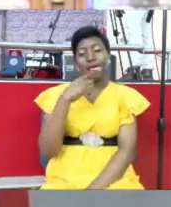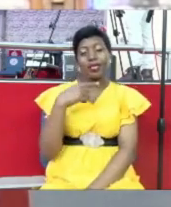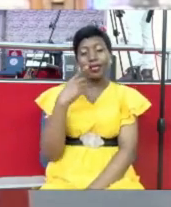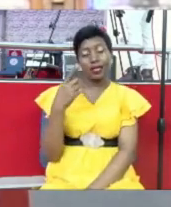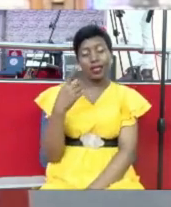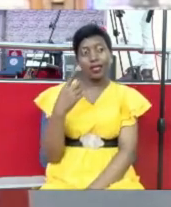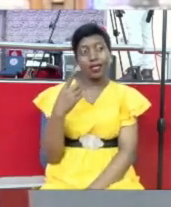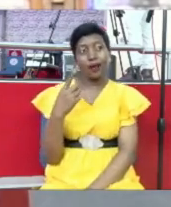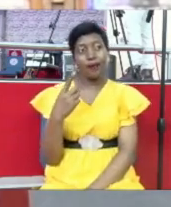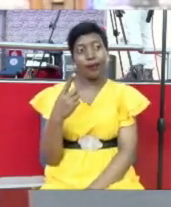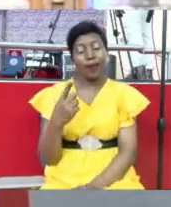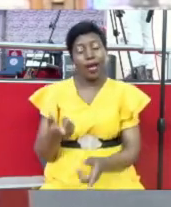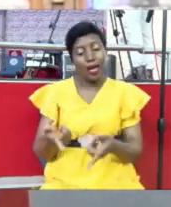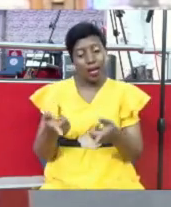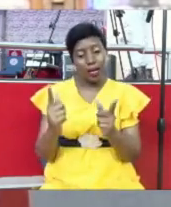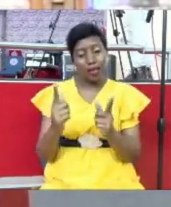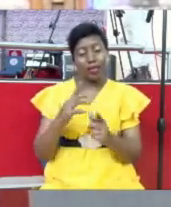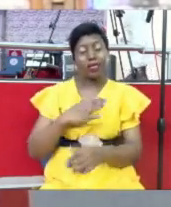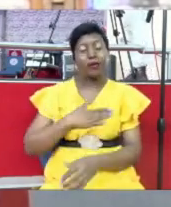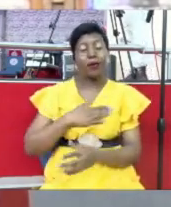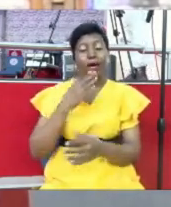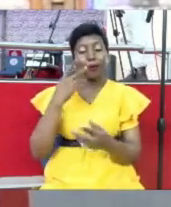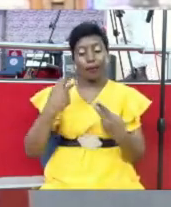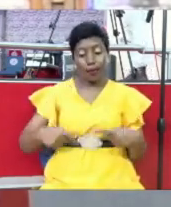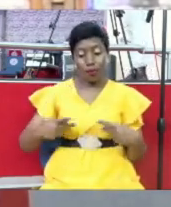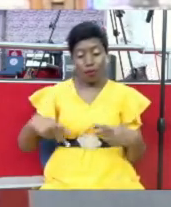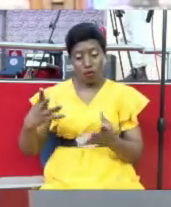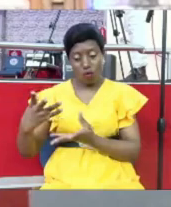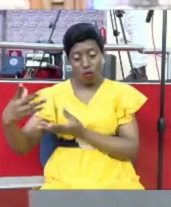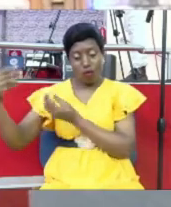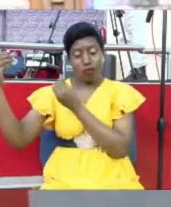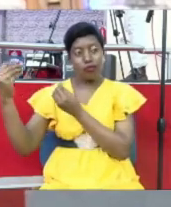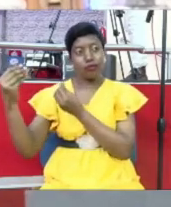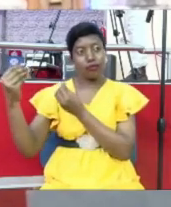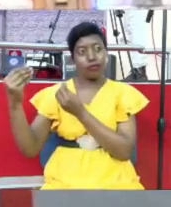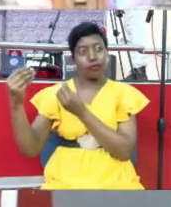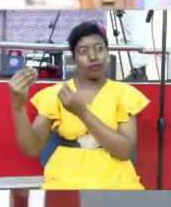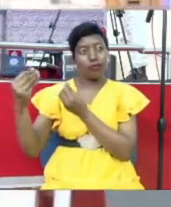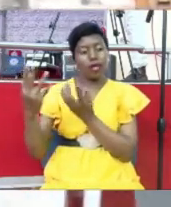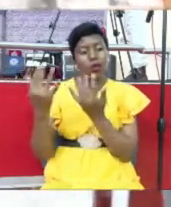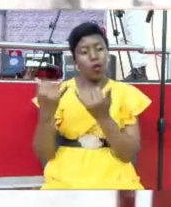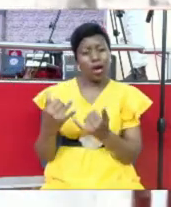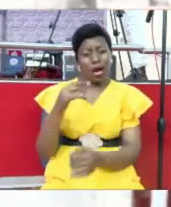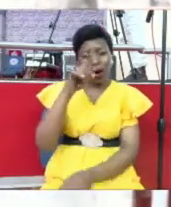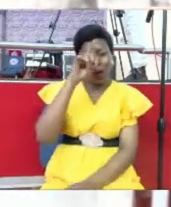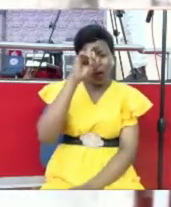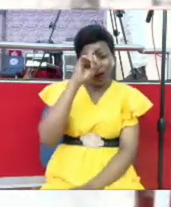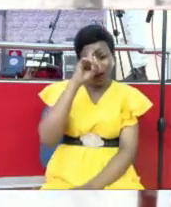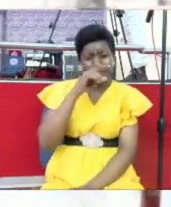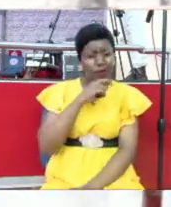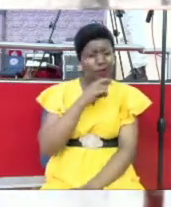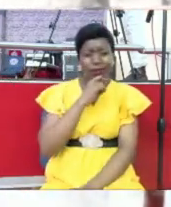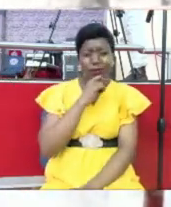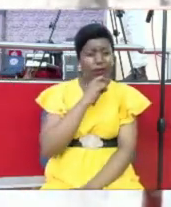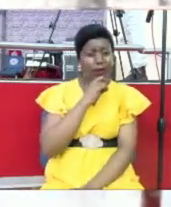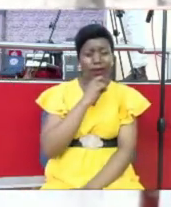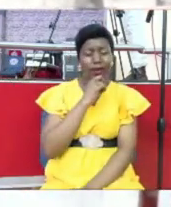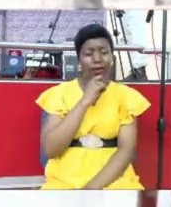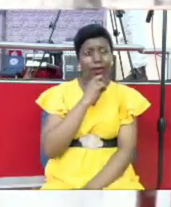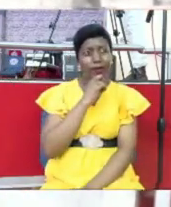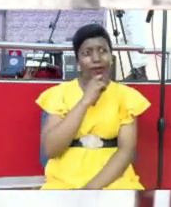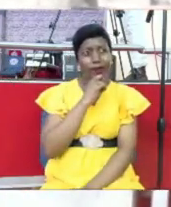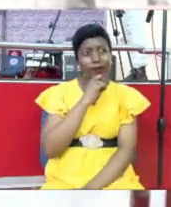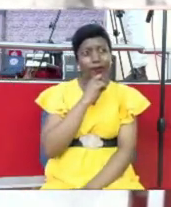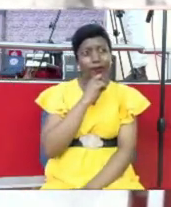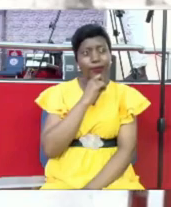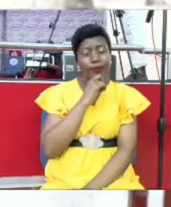amesema, let my people go. Acha watu wangu waende. And so Pharaoh is beginning to wonder. Basi Farao anaanza kushangaa. Where